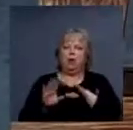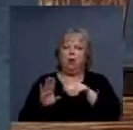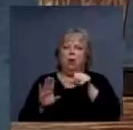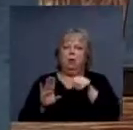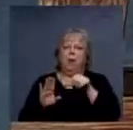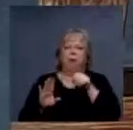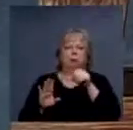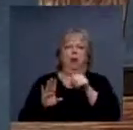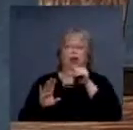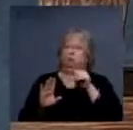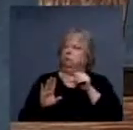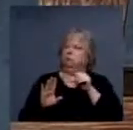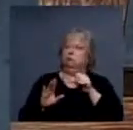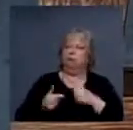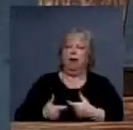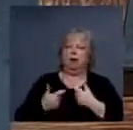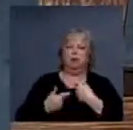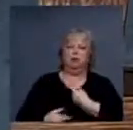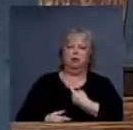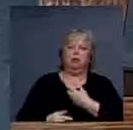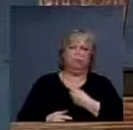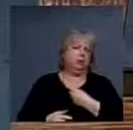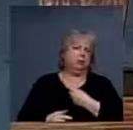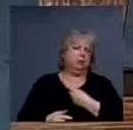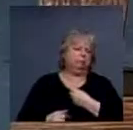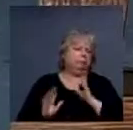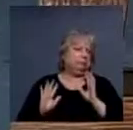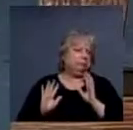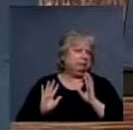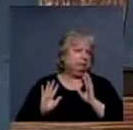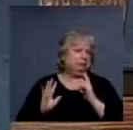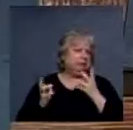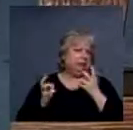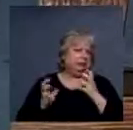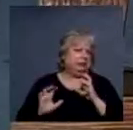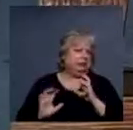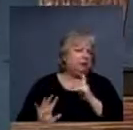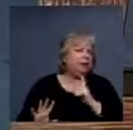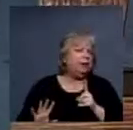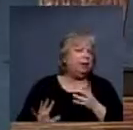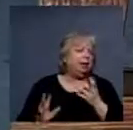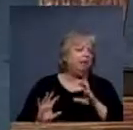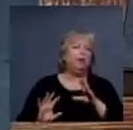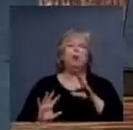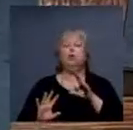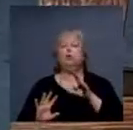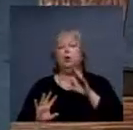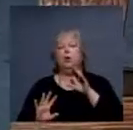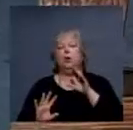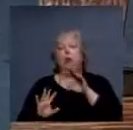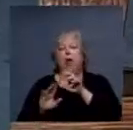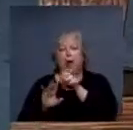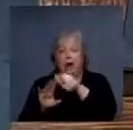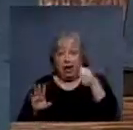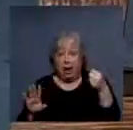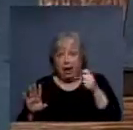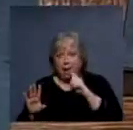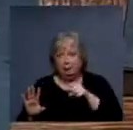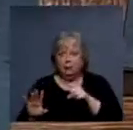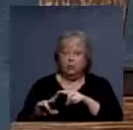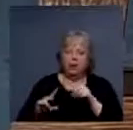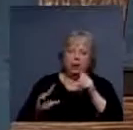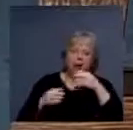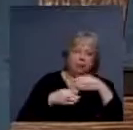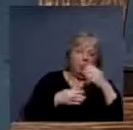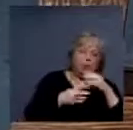so I was a little reluctant in the dark to answer the door. I do have a porch, so I was able to look through the window to the porch,